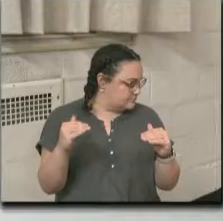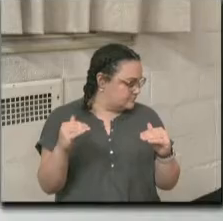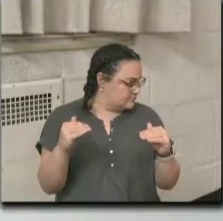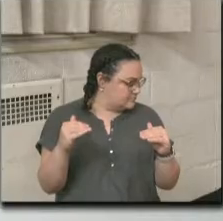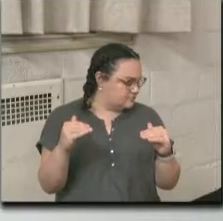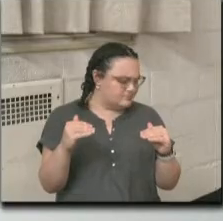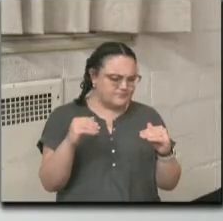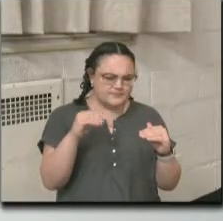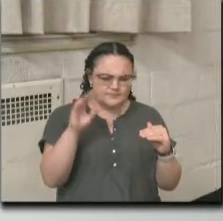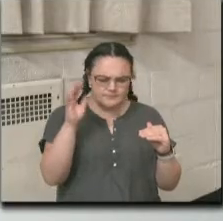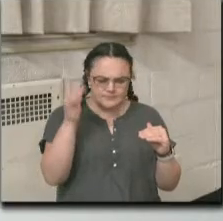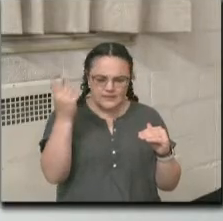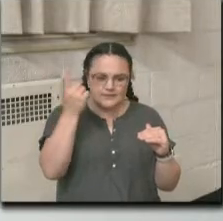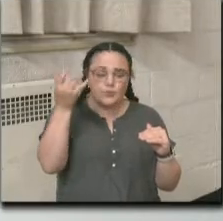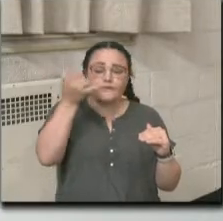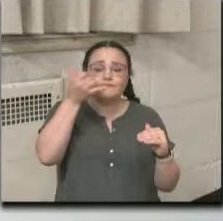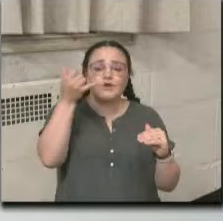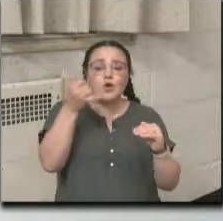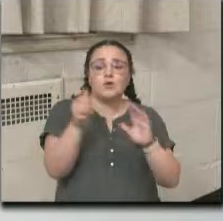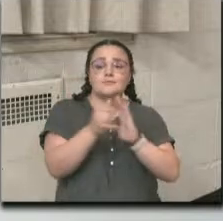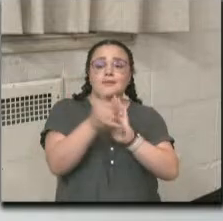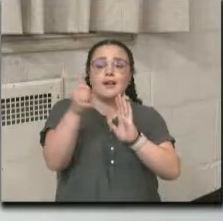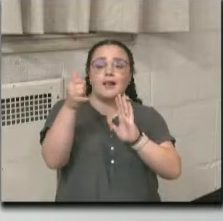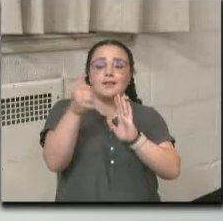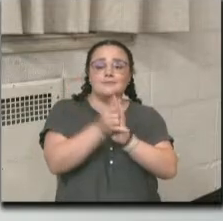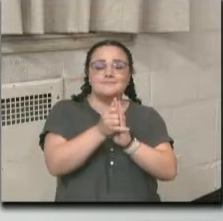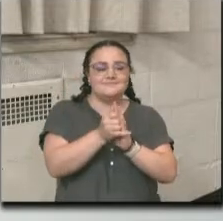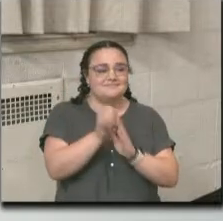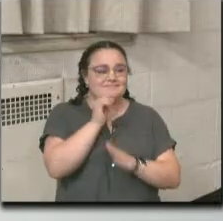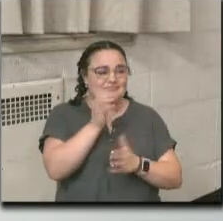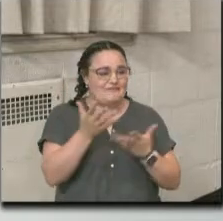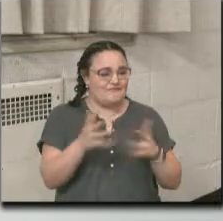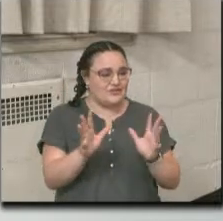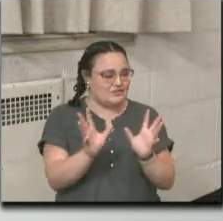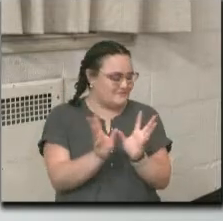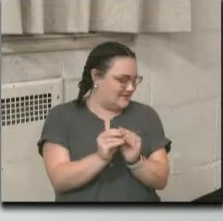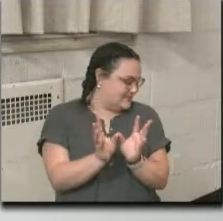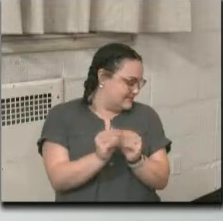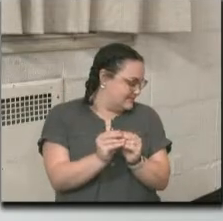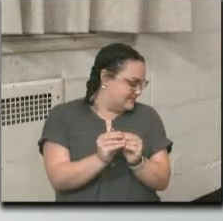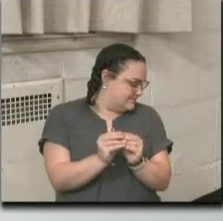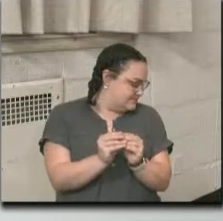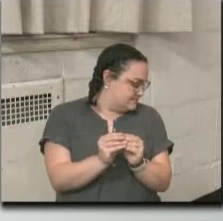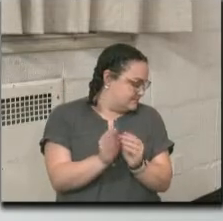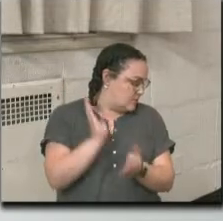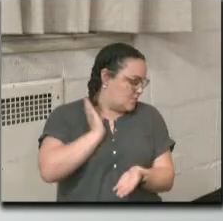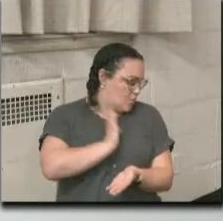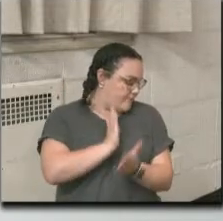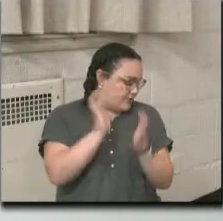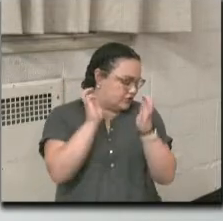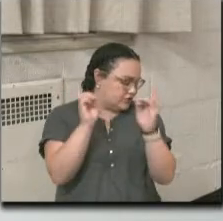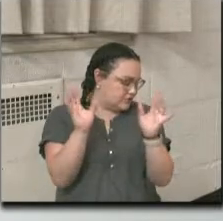I should have something. Oh, okay. Unfinished business. Board of Education meeting calendar for school year